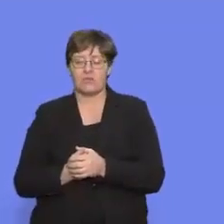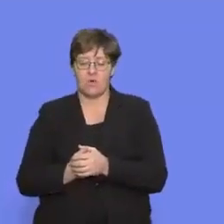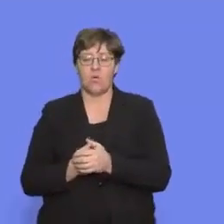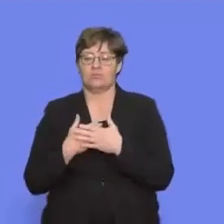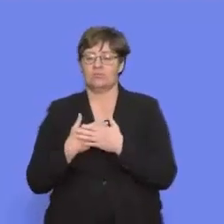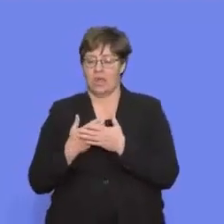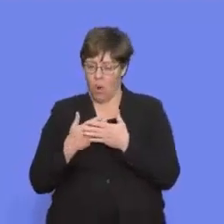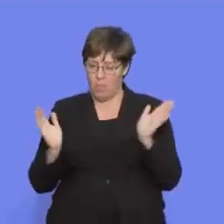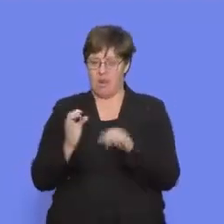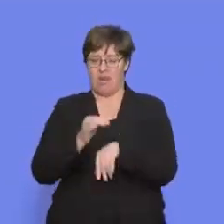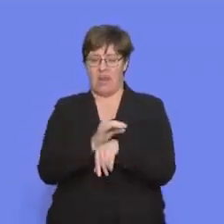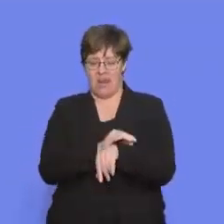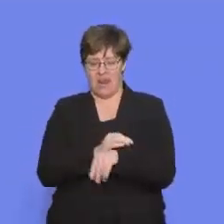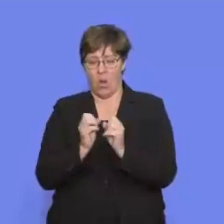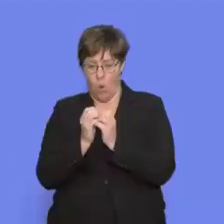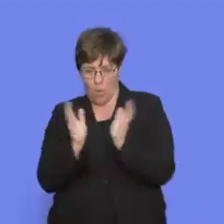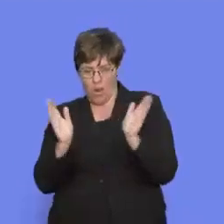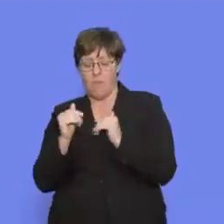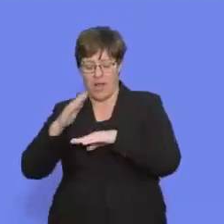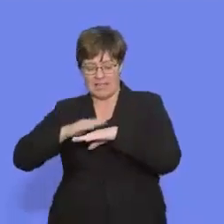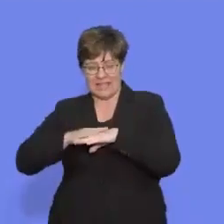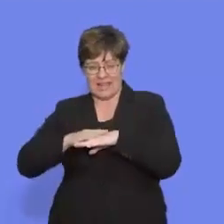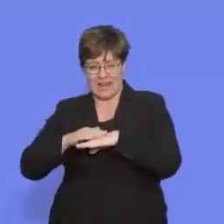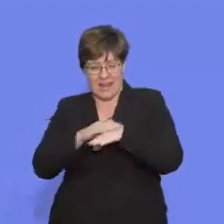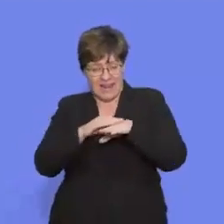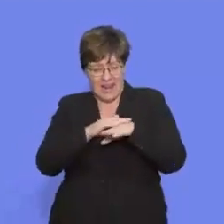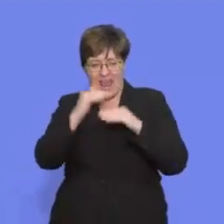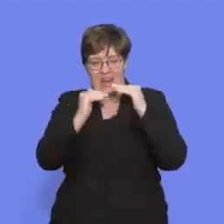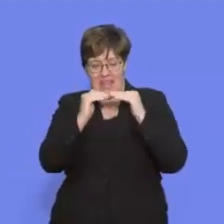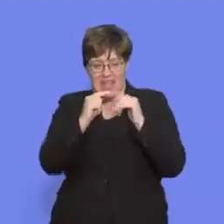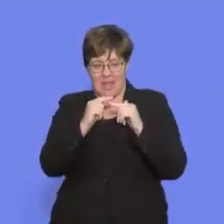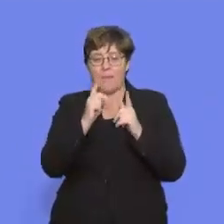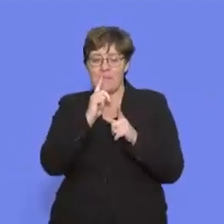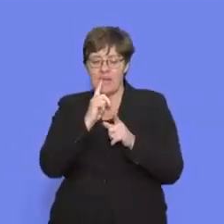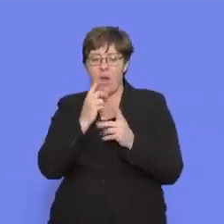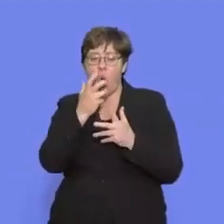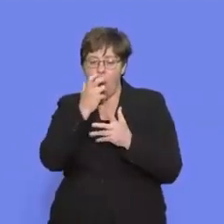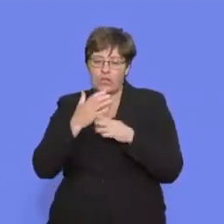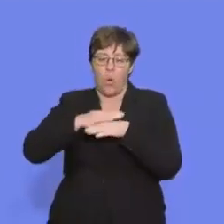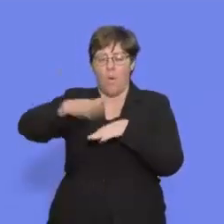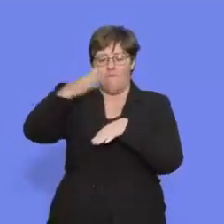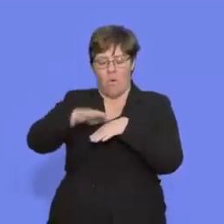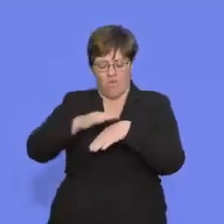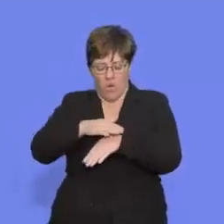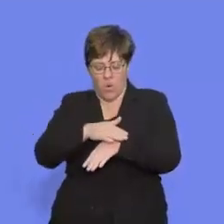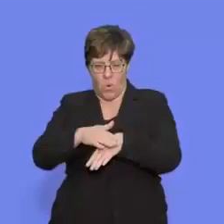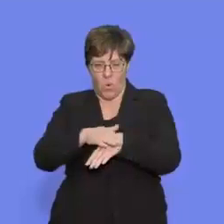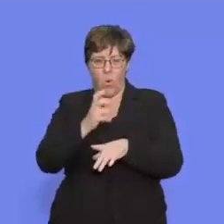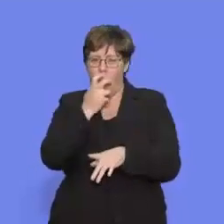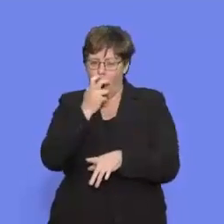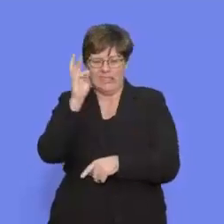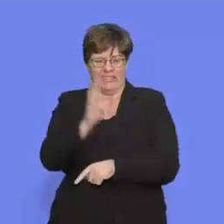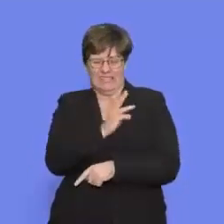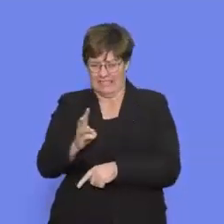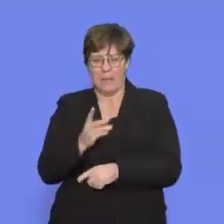to lose heat because it is too hot. The body must maintain its normal